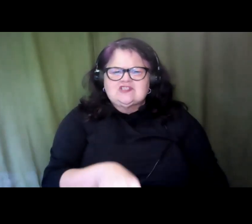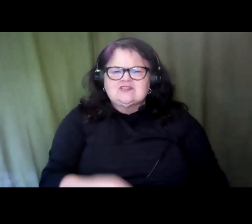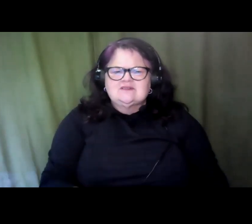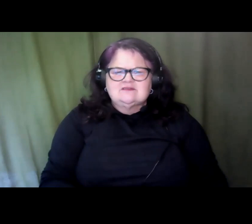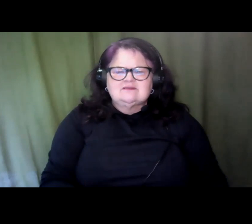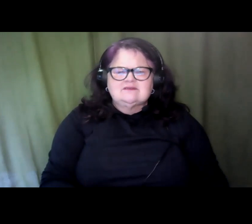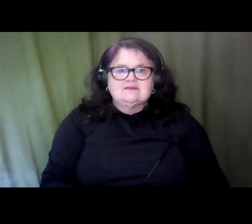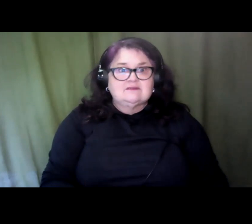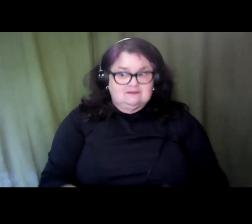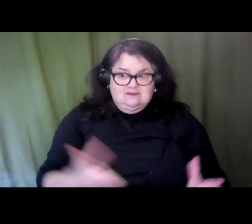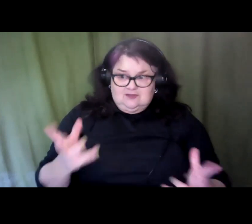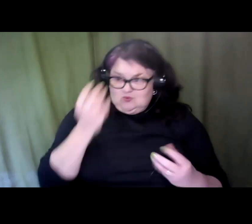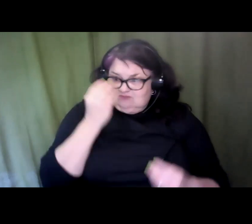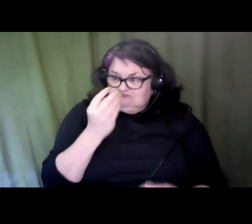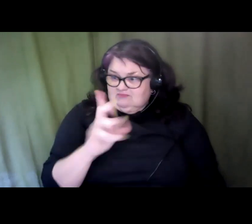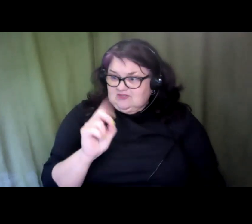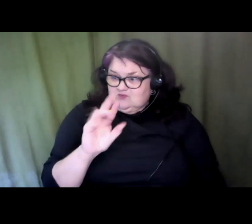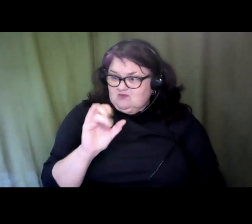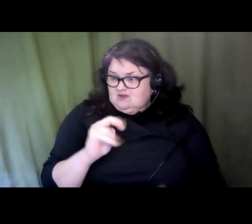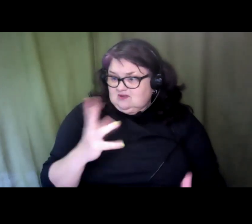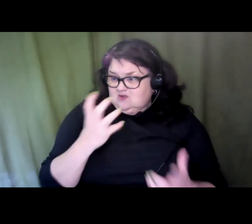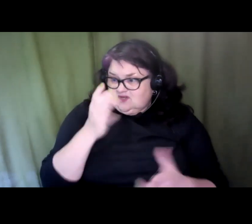Do you want to share any thoughts on it, Dorian, or?